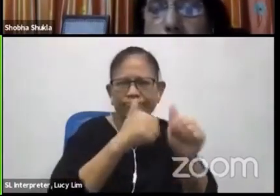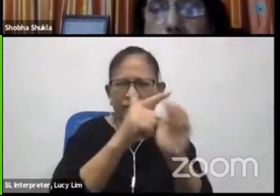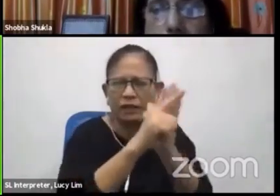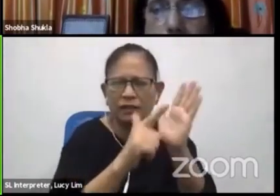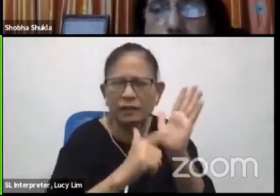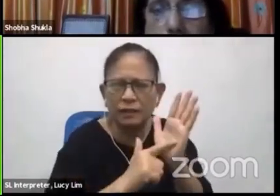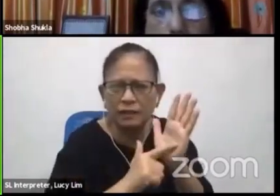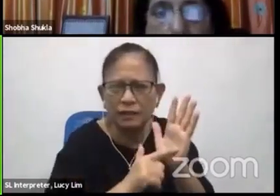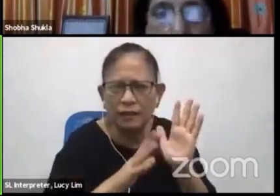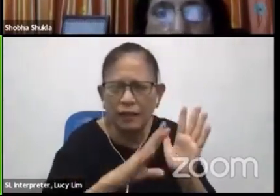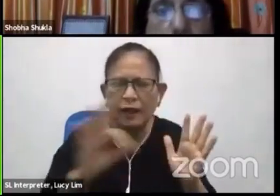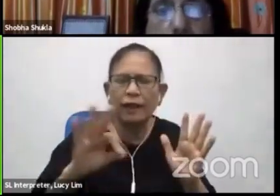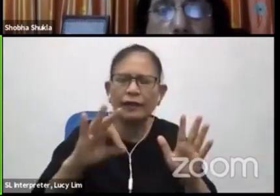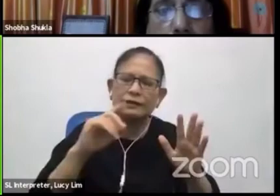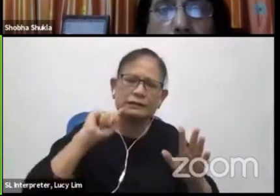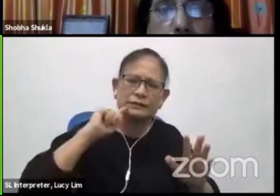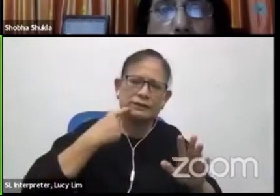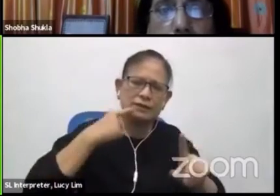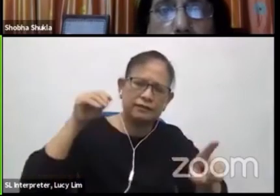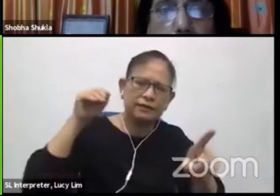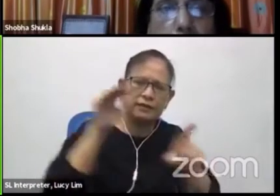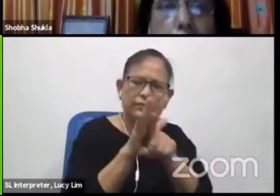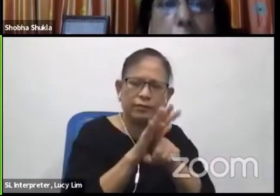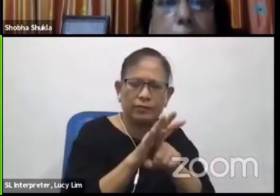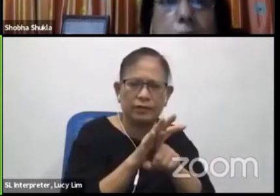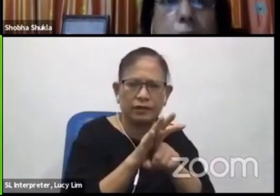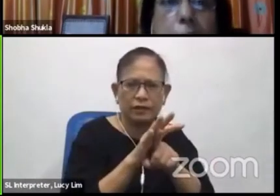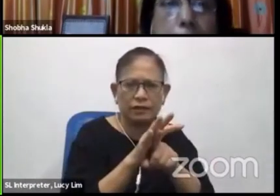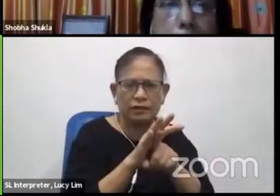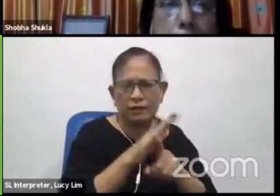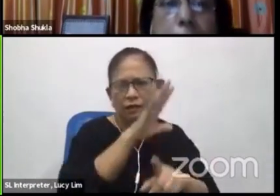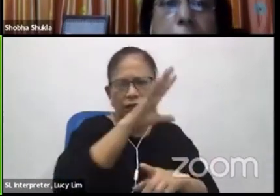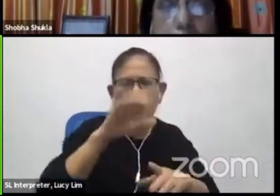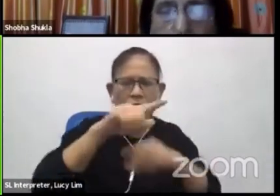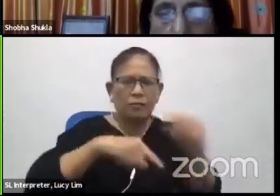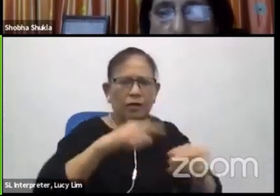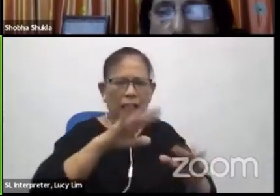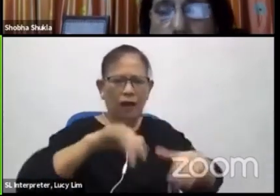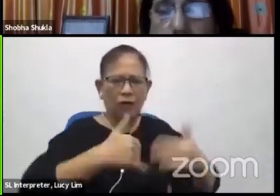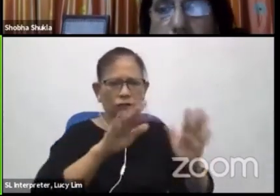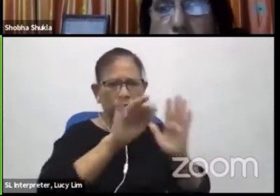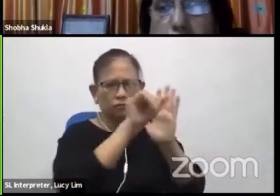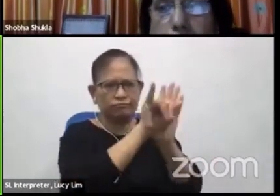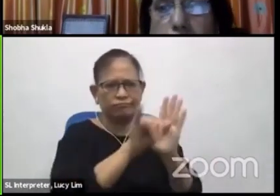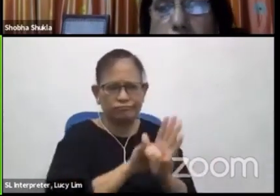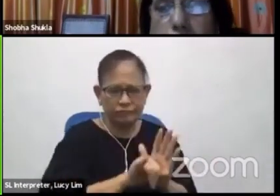having serious impacts in the sense how identities are playing out. And